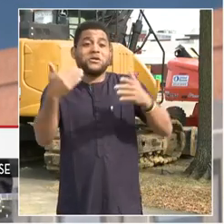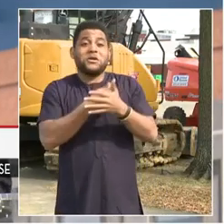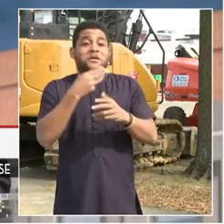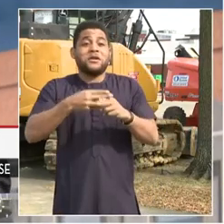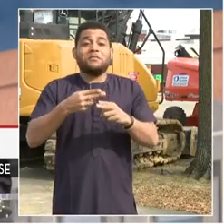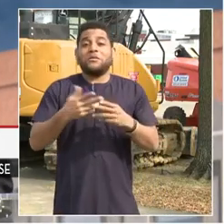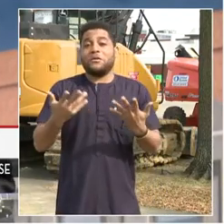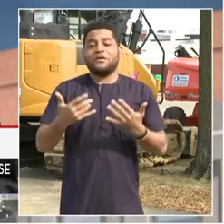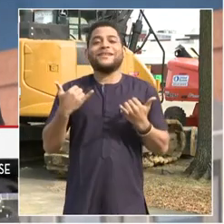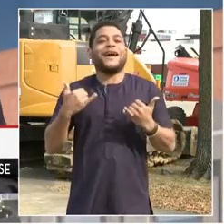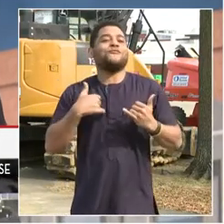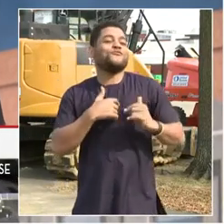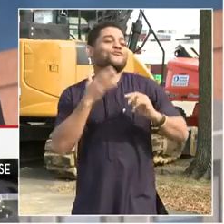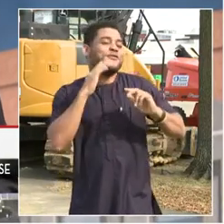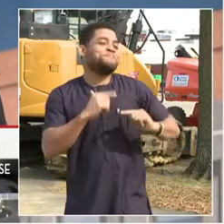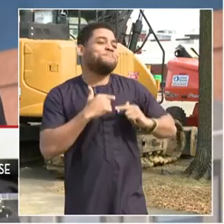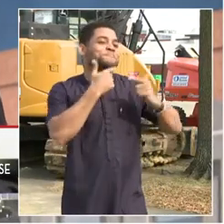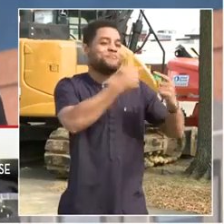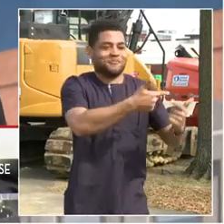ado,